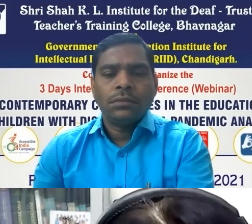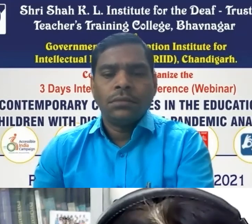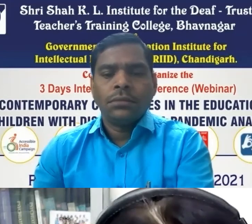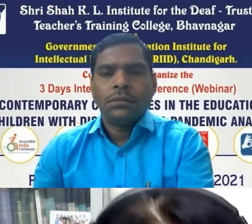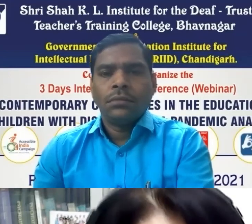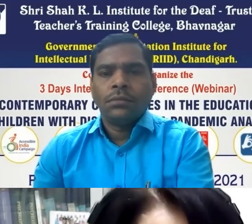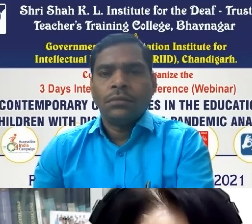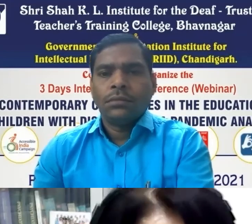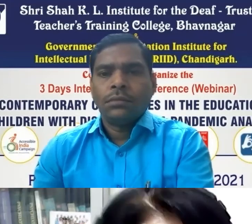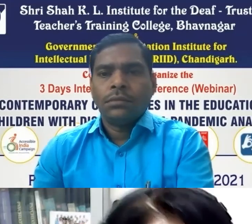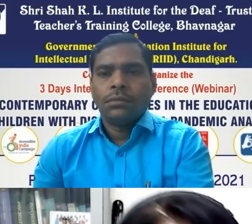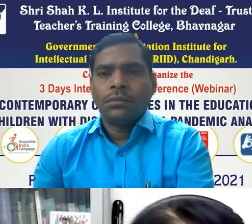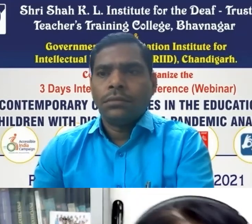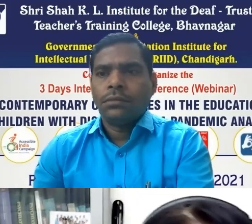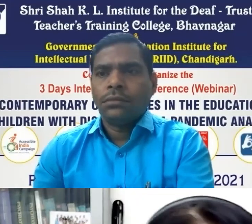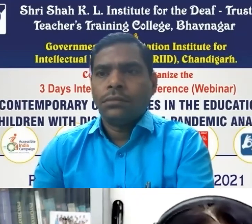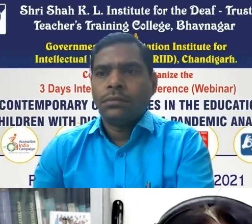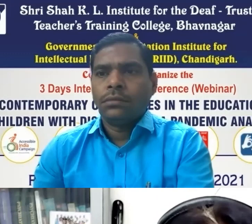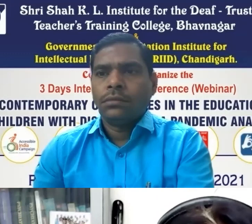you've managed to keep